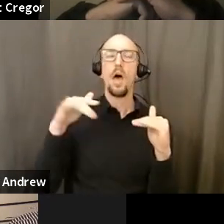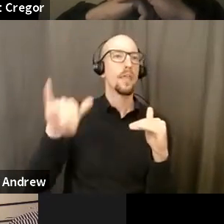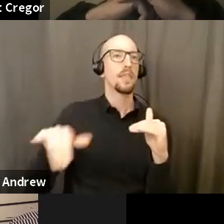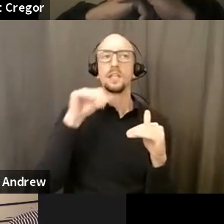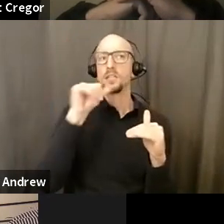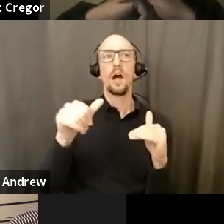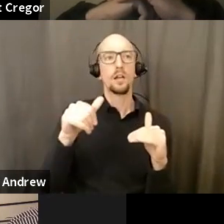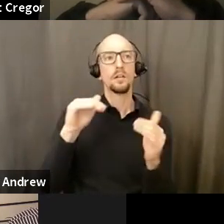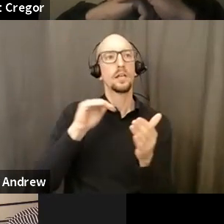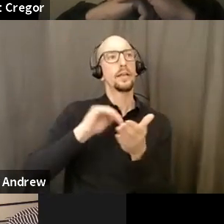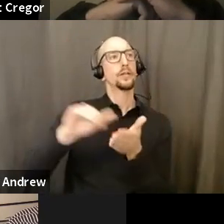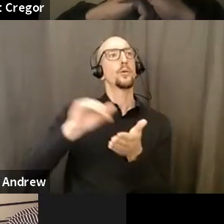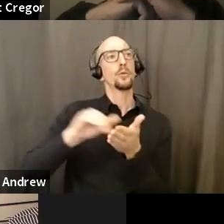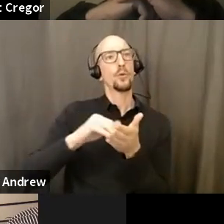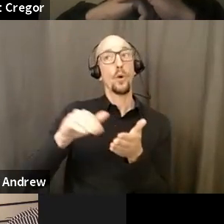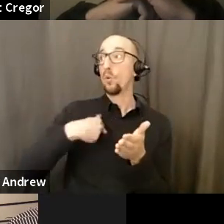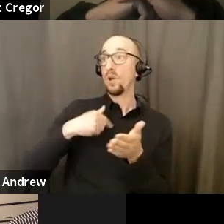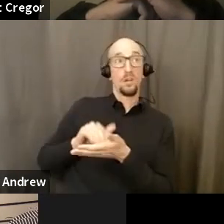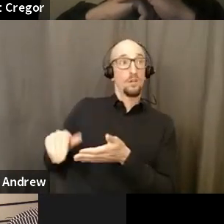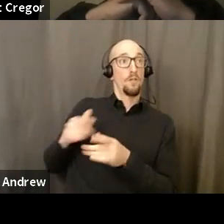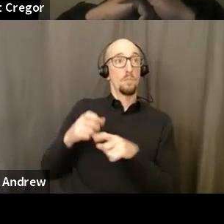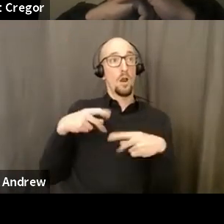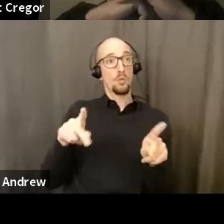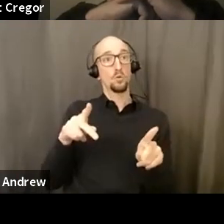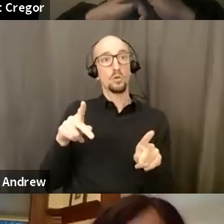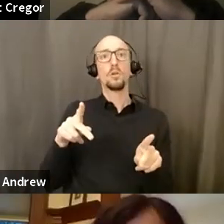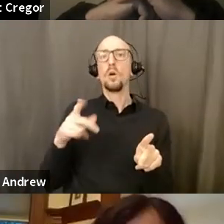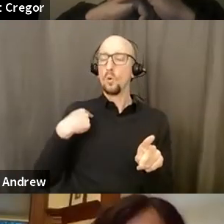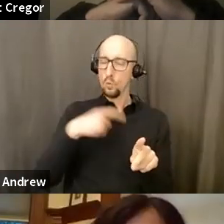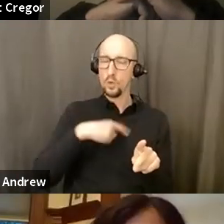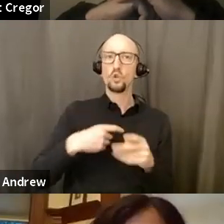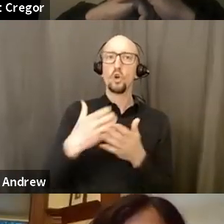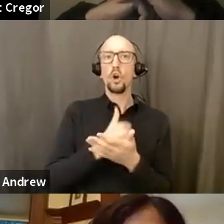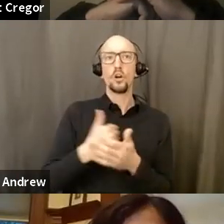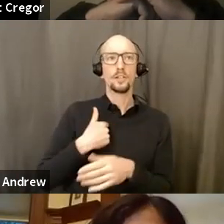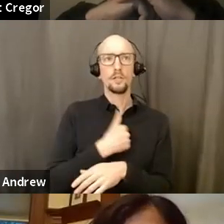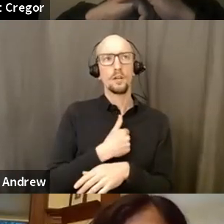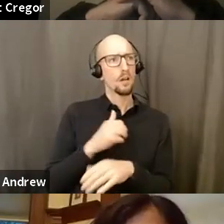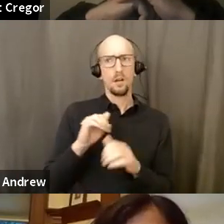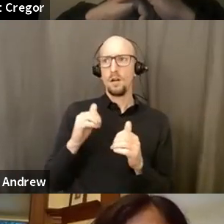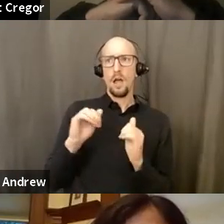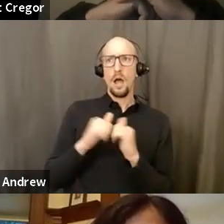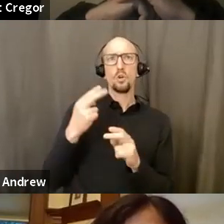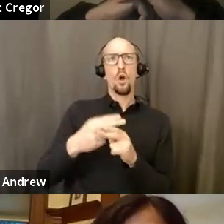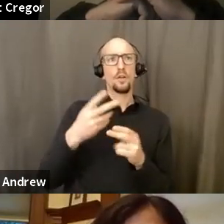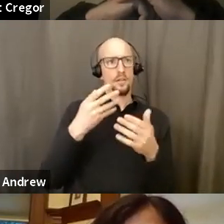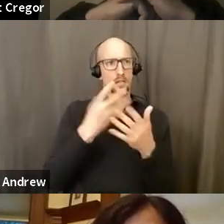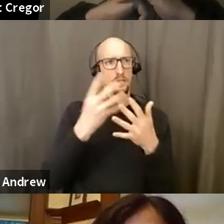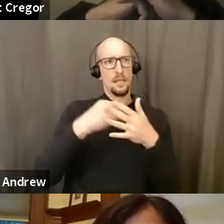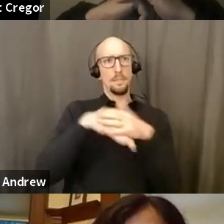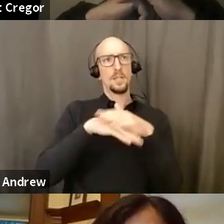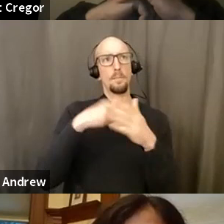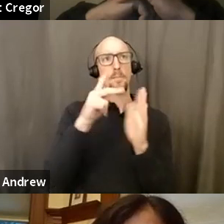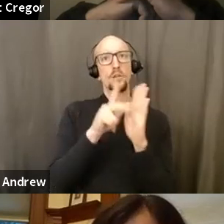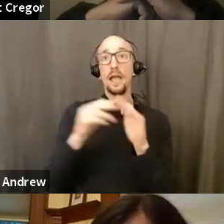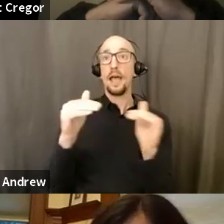Asian Americans are being excluded from the opportunities we should have earned. How can you call an admission policy equitable